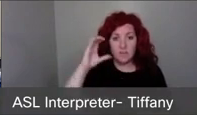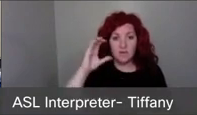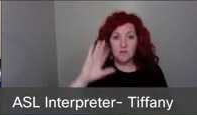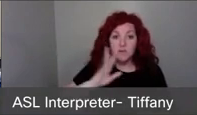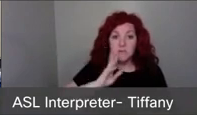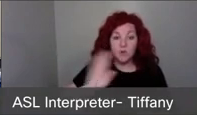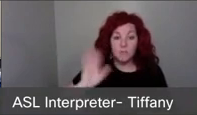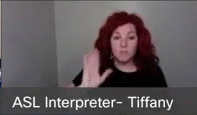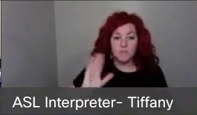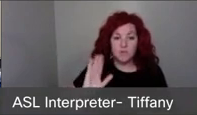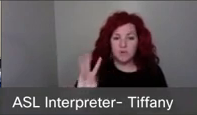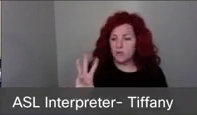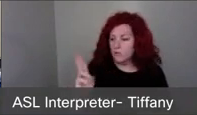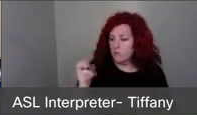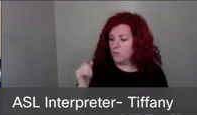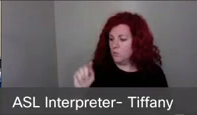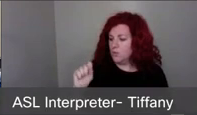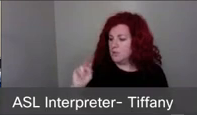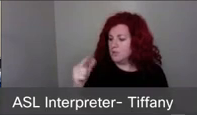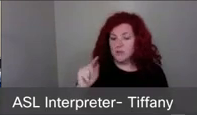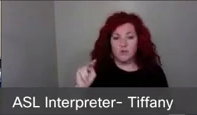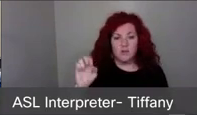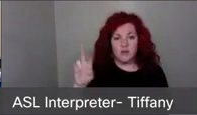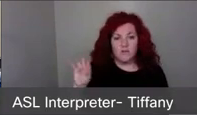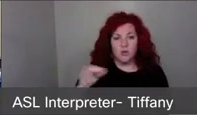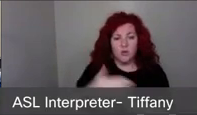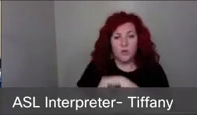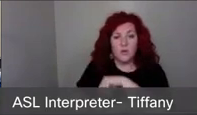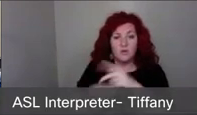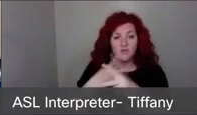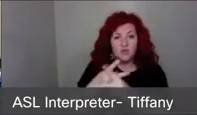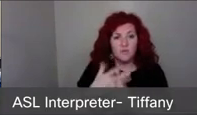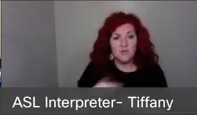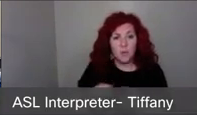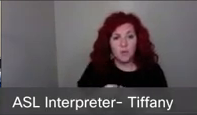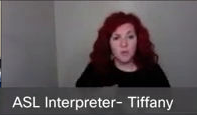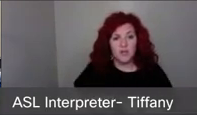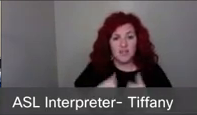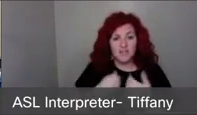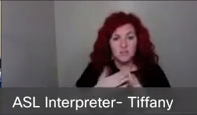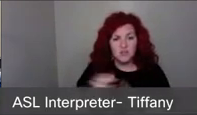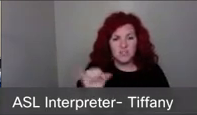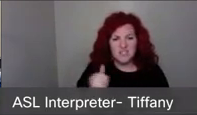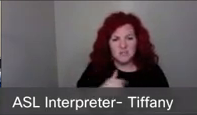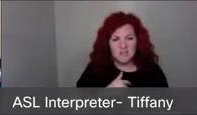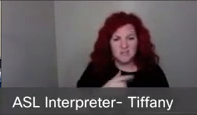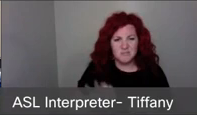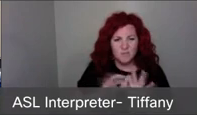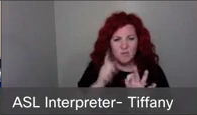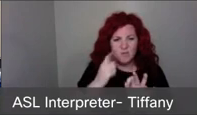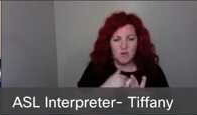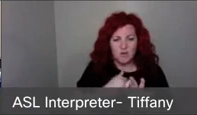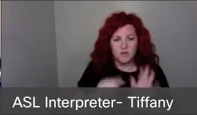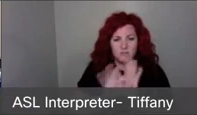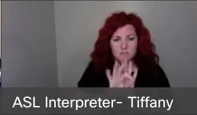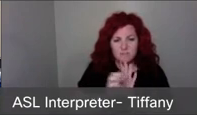Weitzinger, Navajo County Supervisor, she also lives in a neighboring community like myself. It's important for us to be able to elect someone